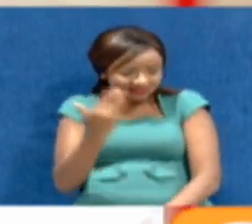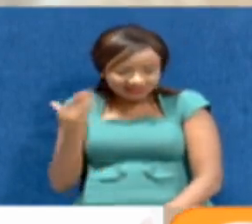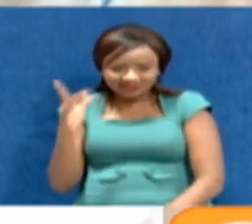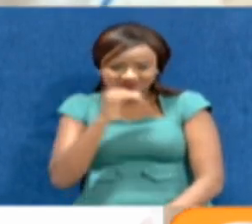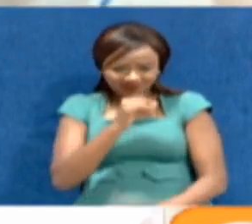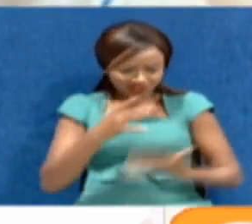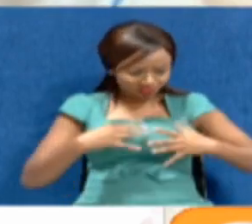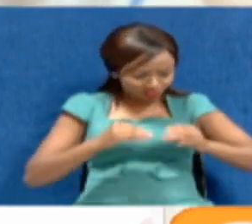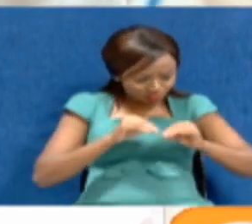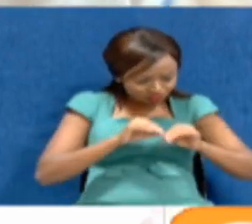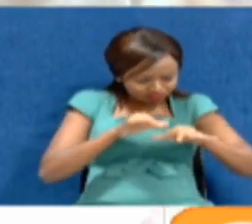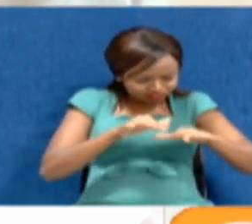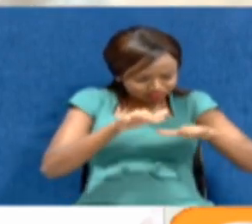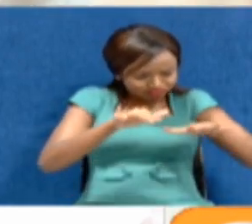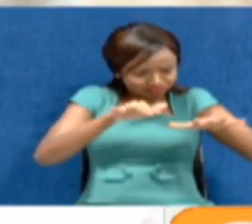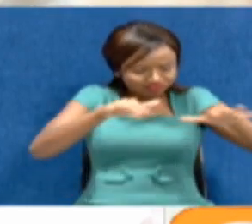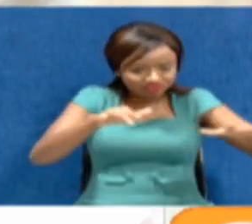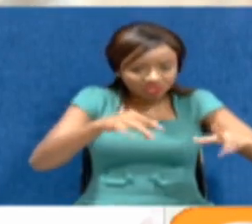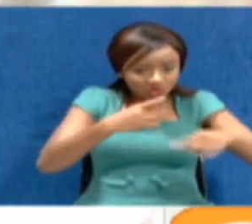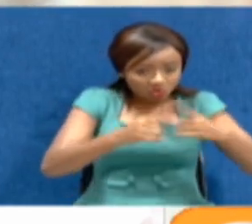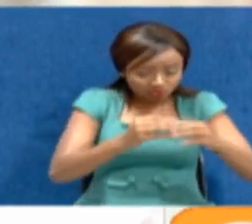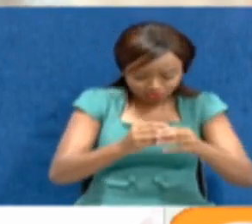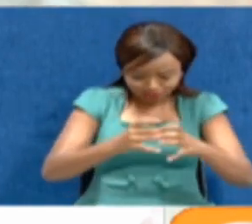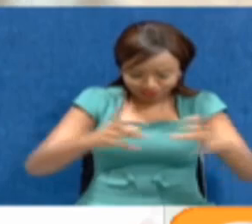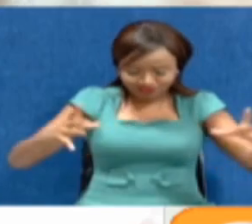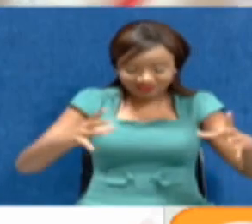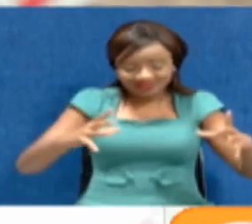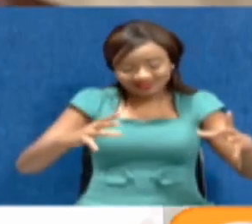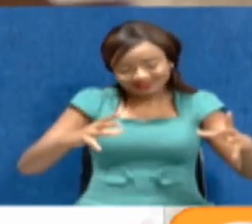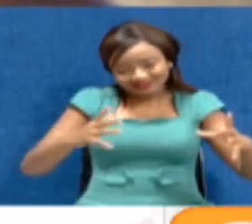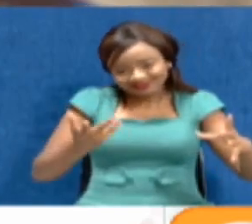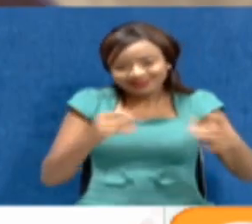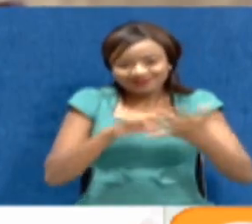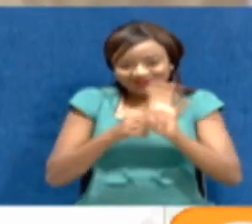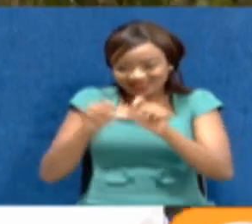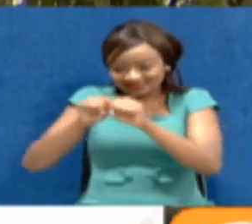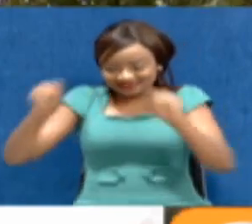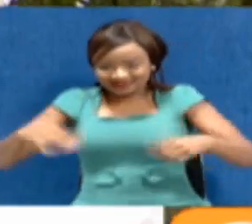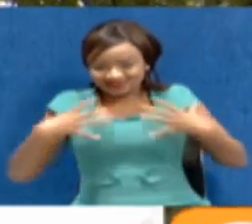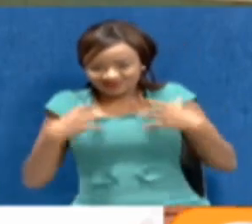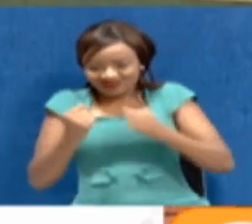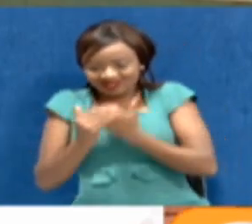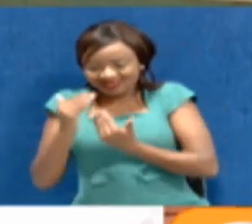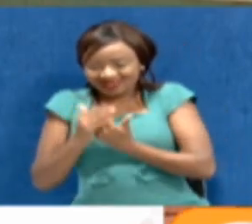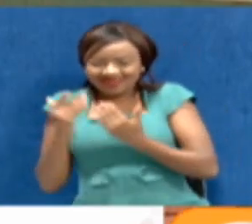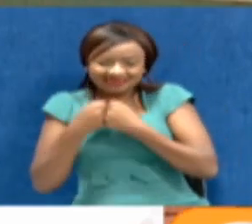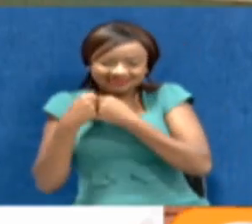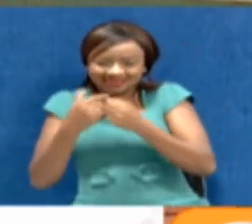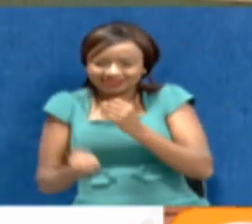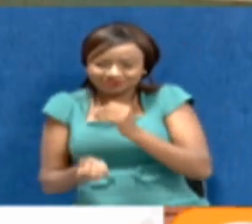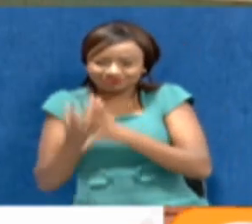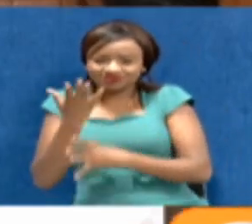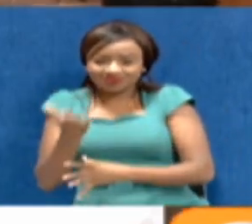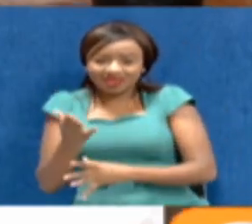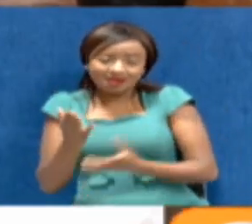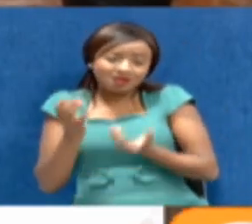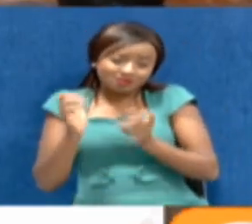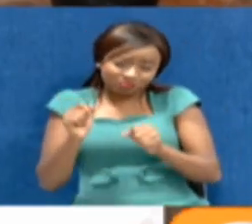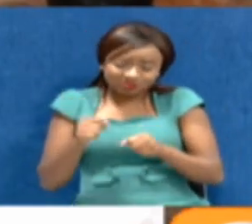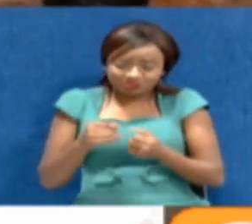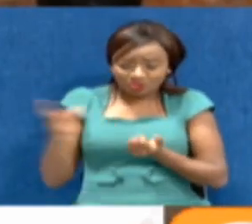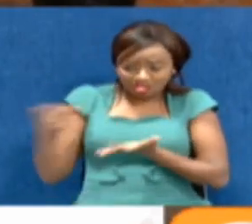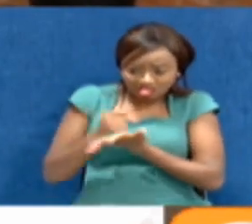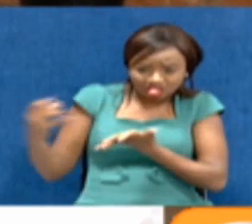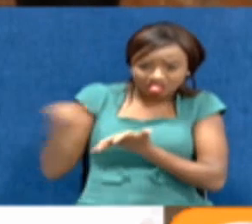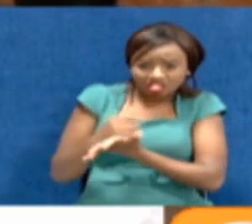a challenge to the country's healthcare system. The government says it is upping its game to ensure hospitals, doctors, and